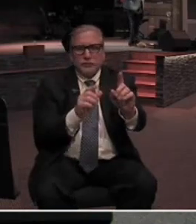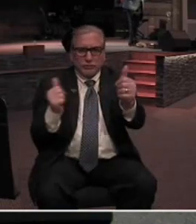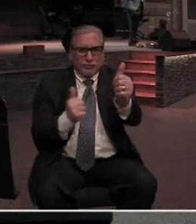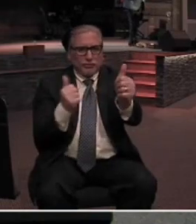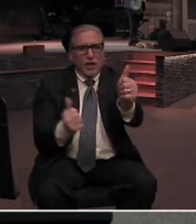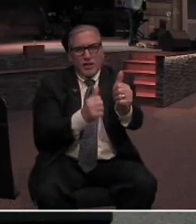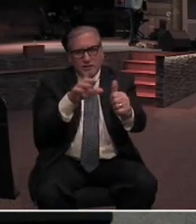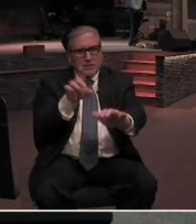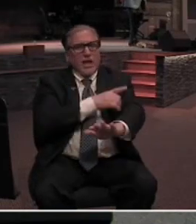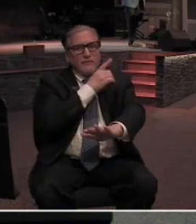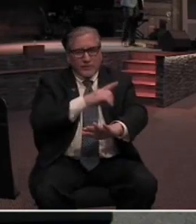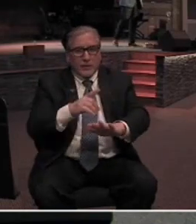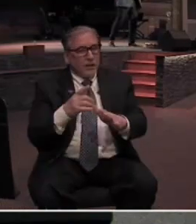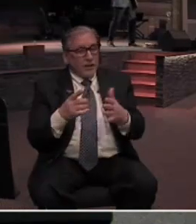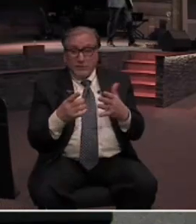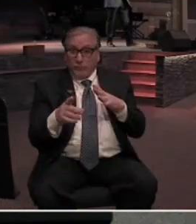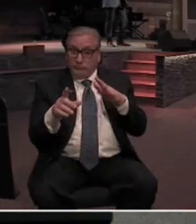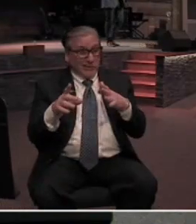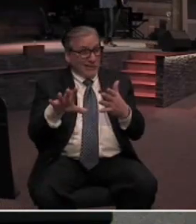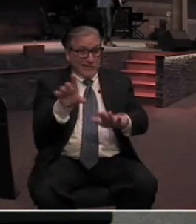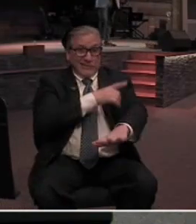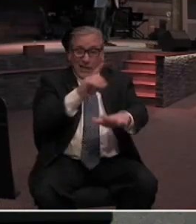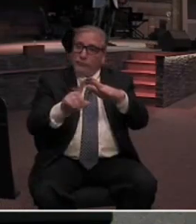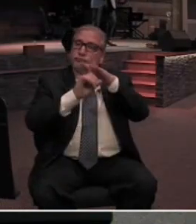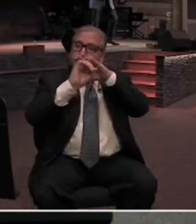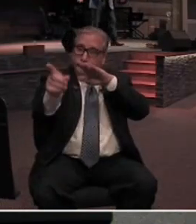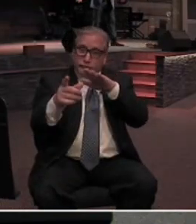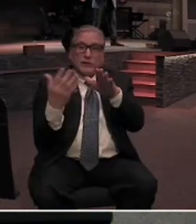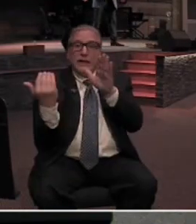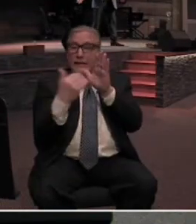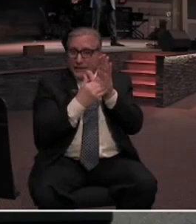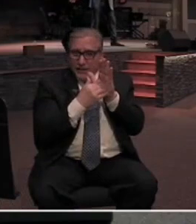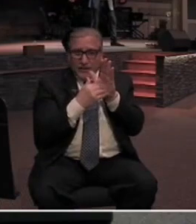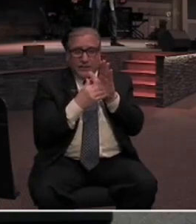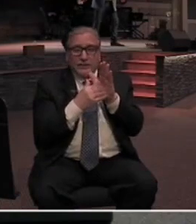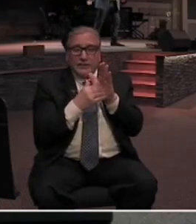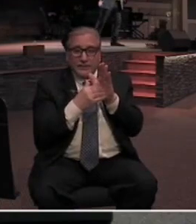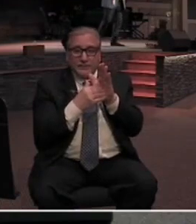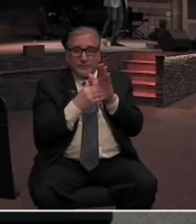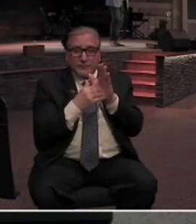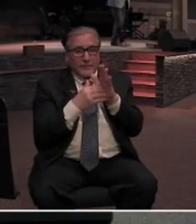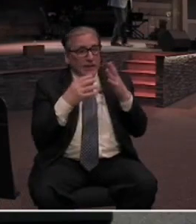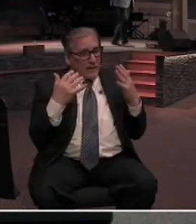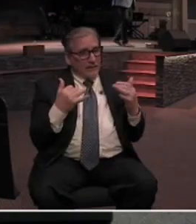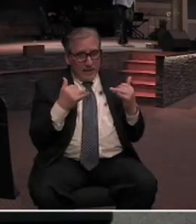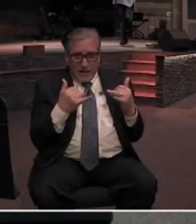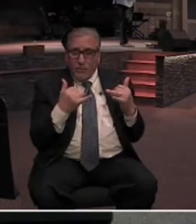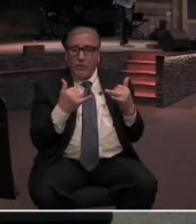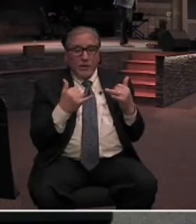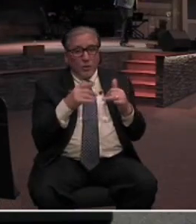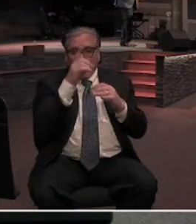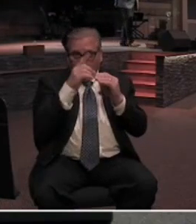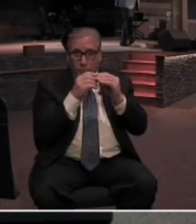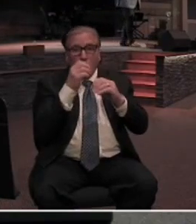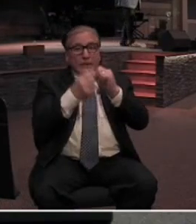David takes off running. So again, it seems like David may be running for another solid year. And then